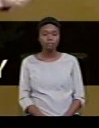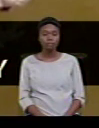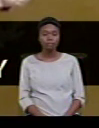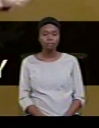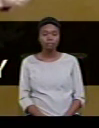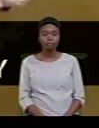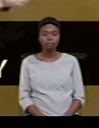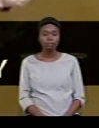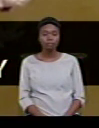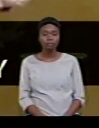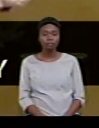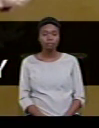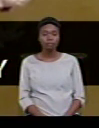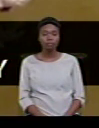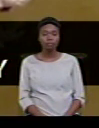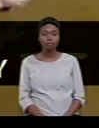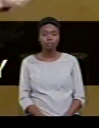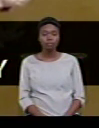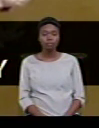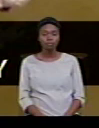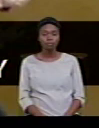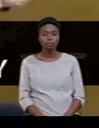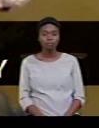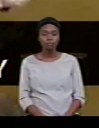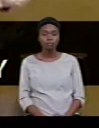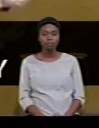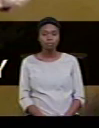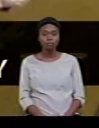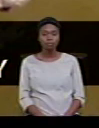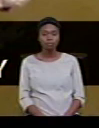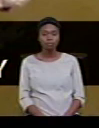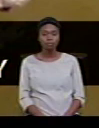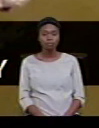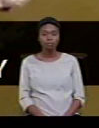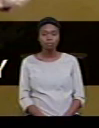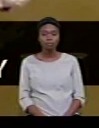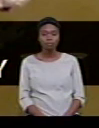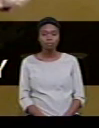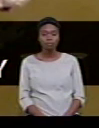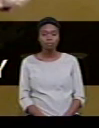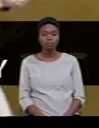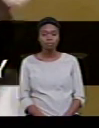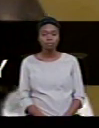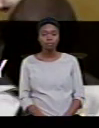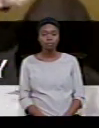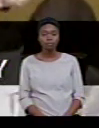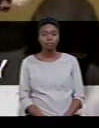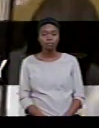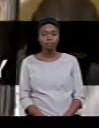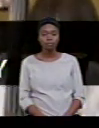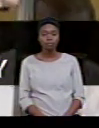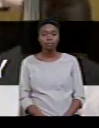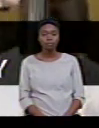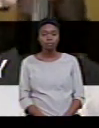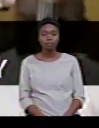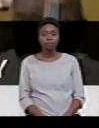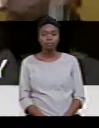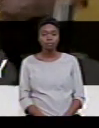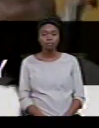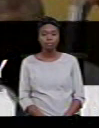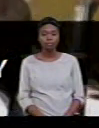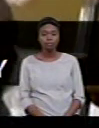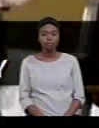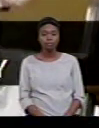by. Trusting him wherever he befall. Trusting Jesus, that